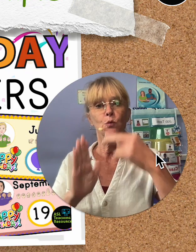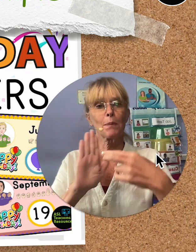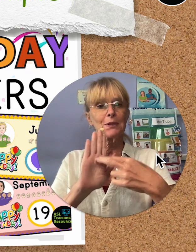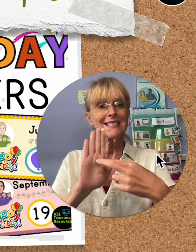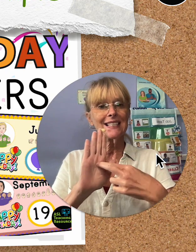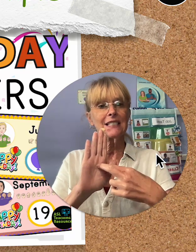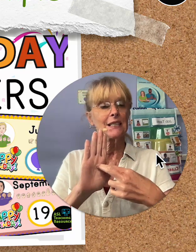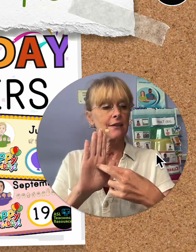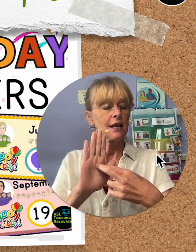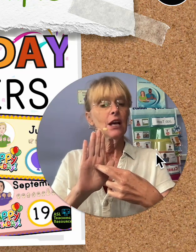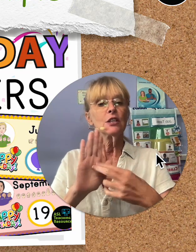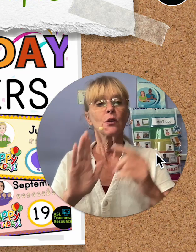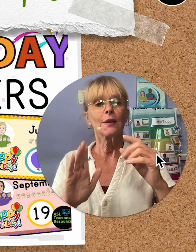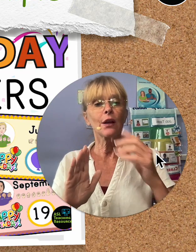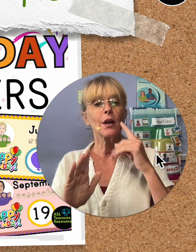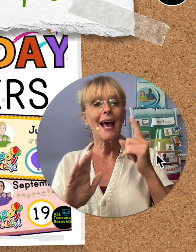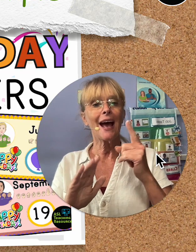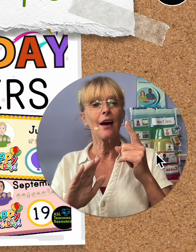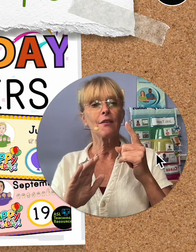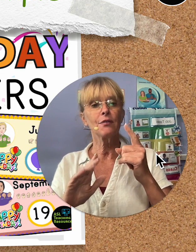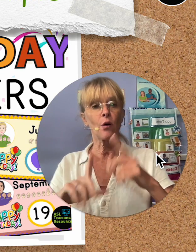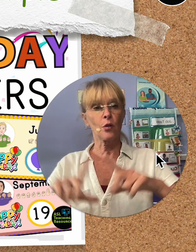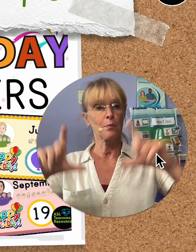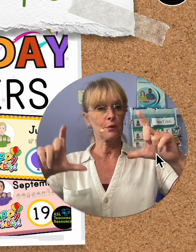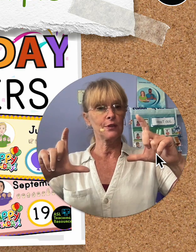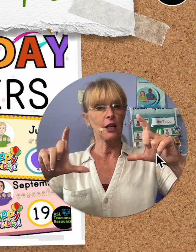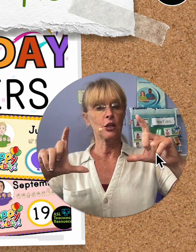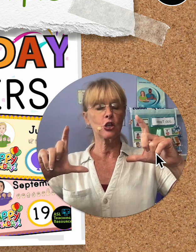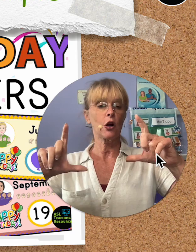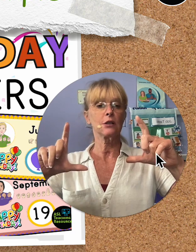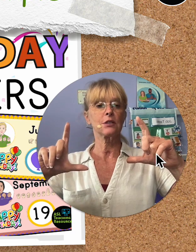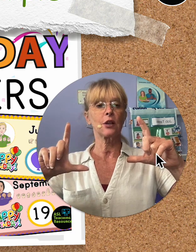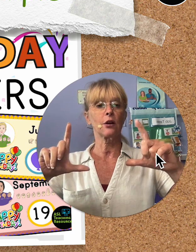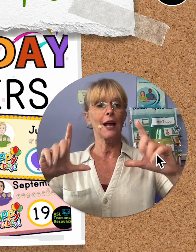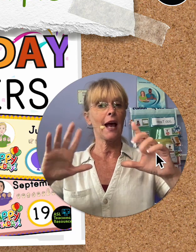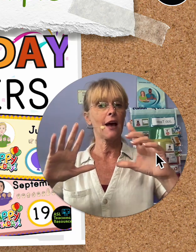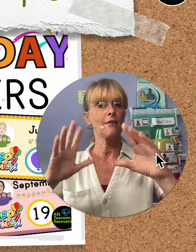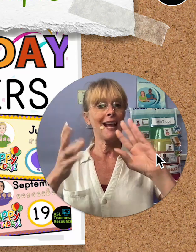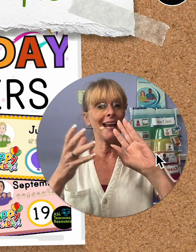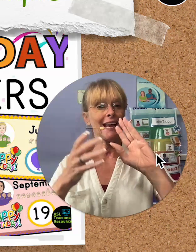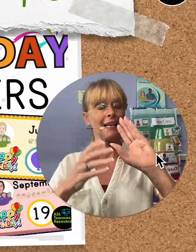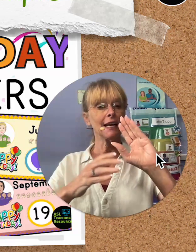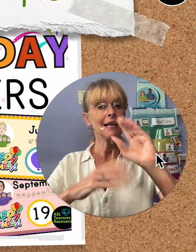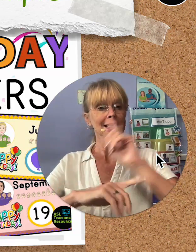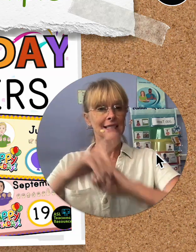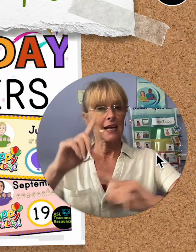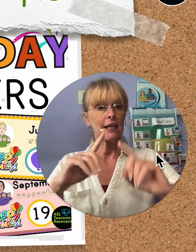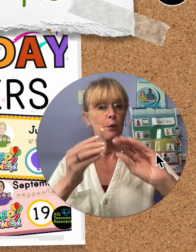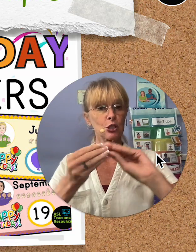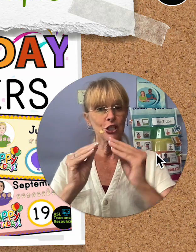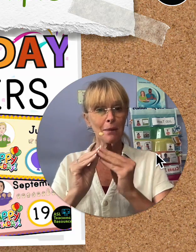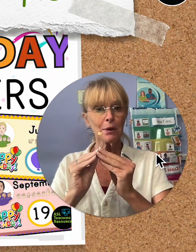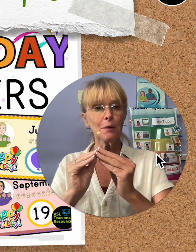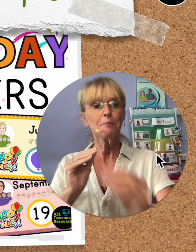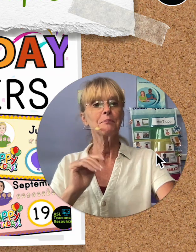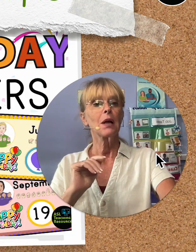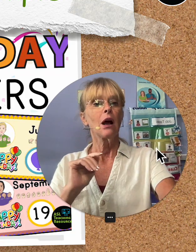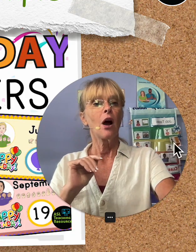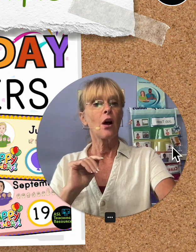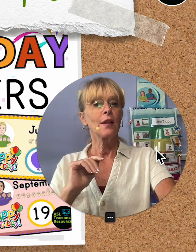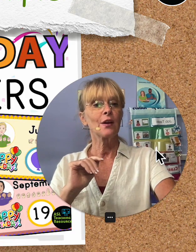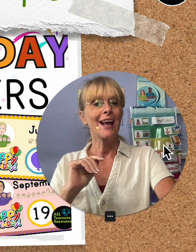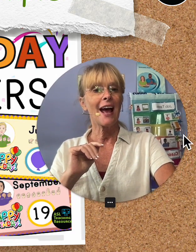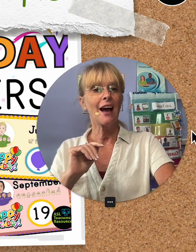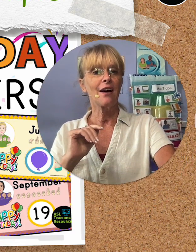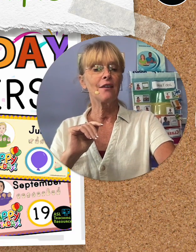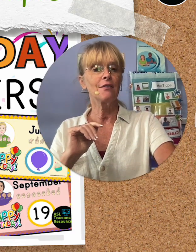kids represented? So are they going to have on the birthday charts, they're going to have a sign language number?